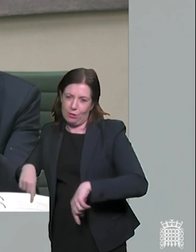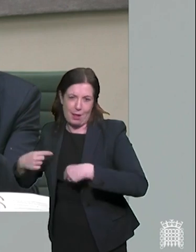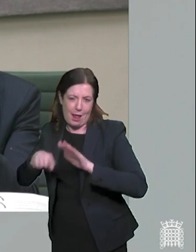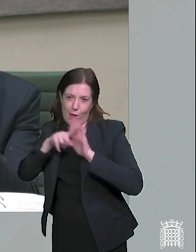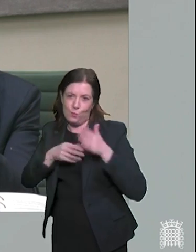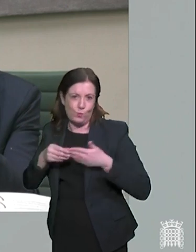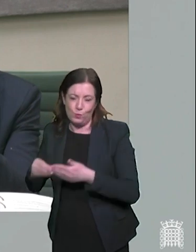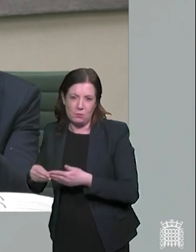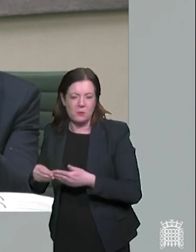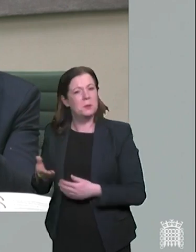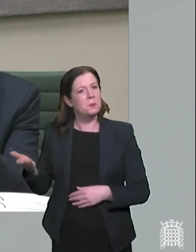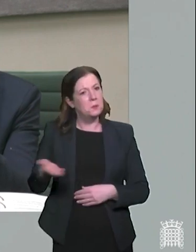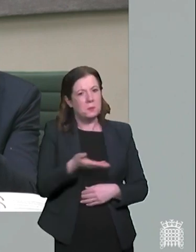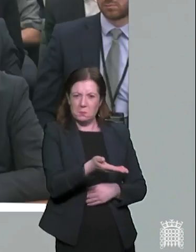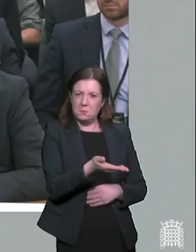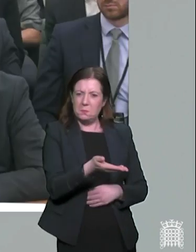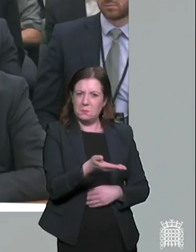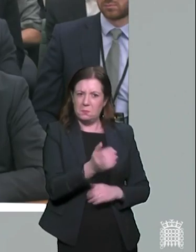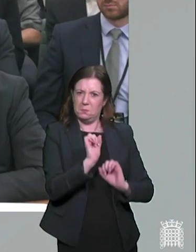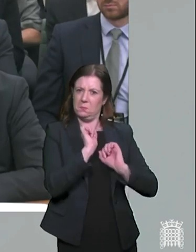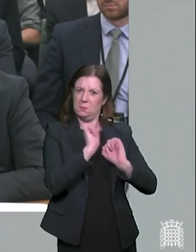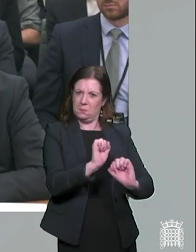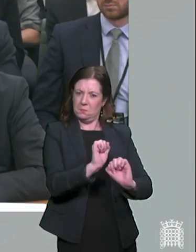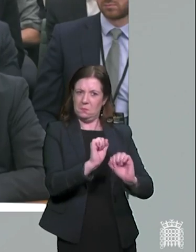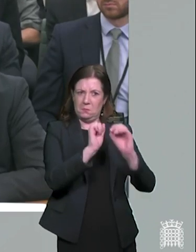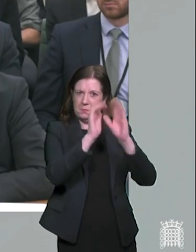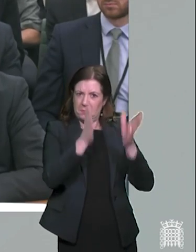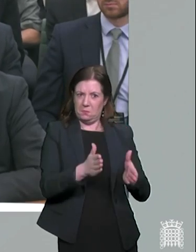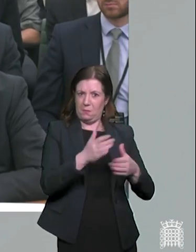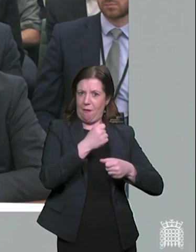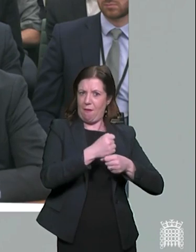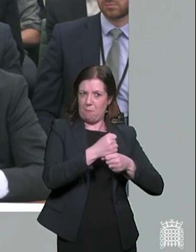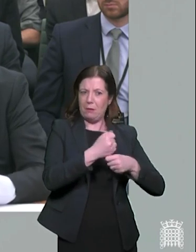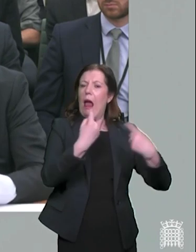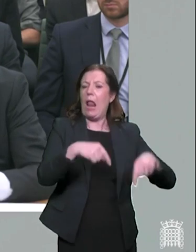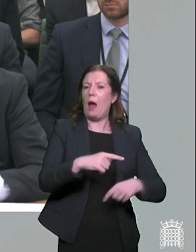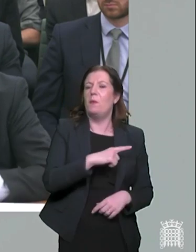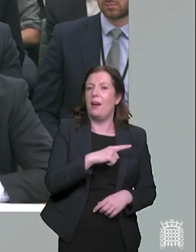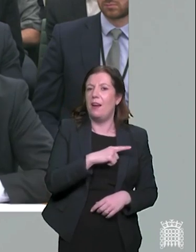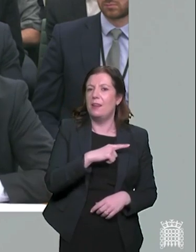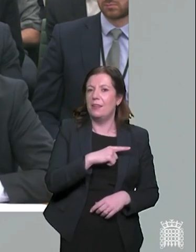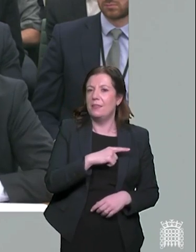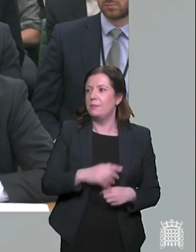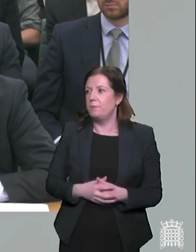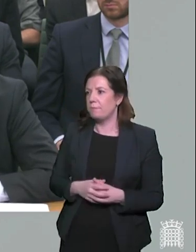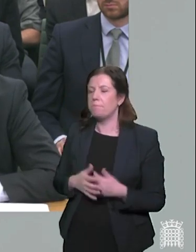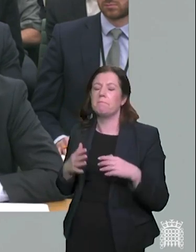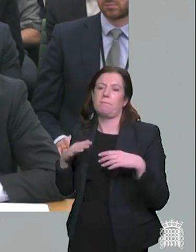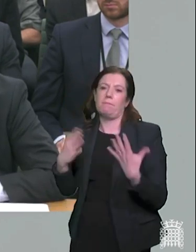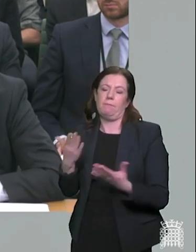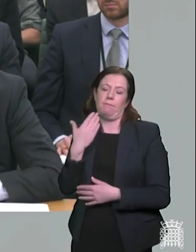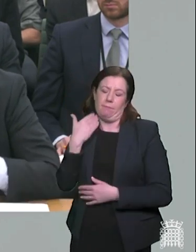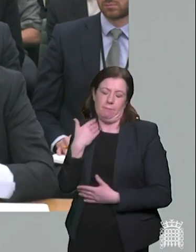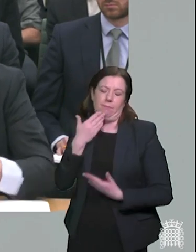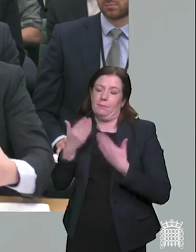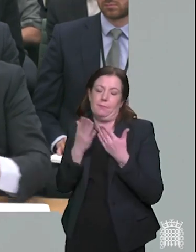the rules. So why was it acceptable and necessary for work purposes in number 10? Thank you, Sir Bernard. Well, I want to repeat what I said at the